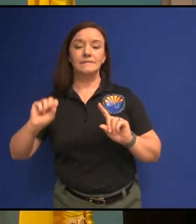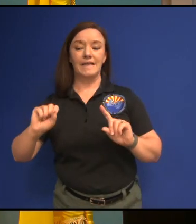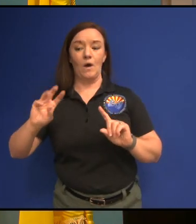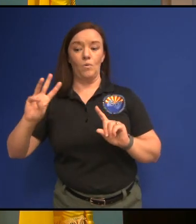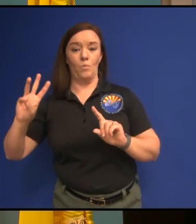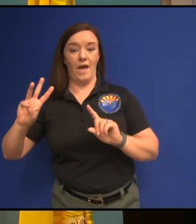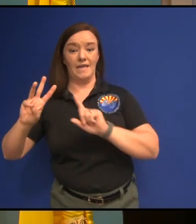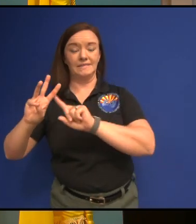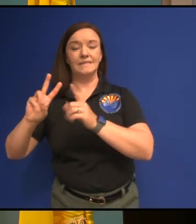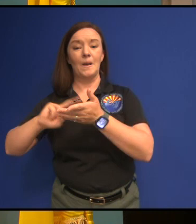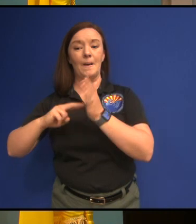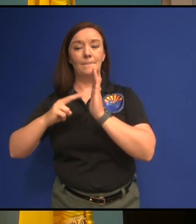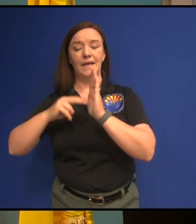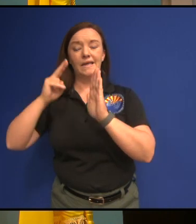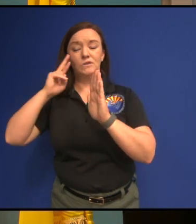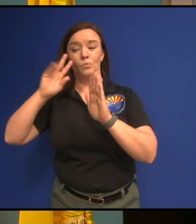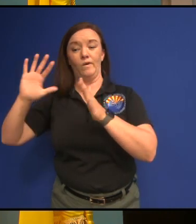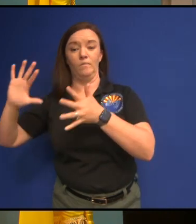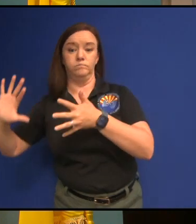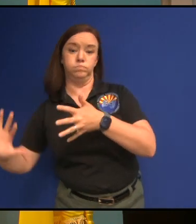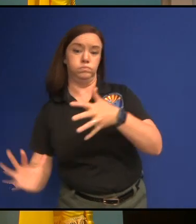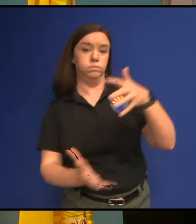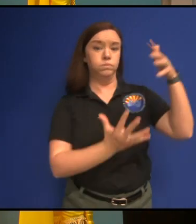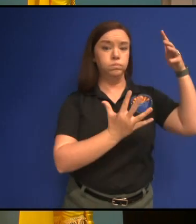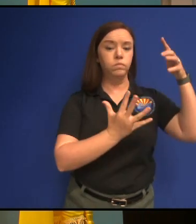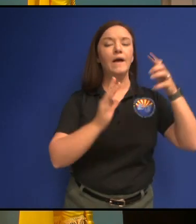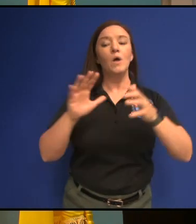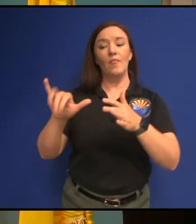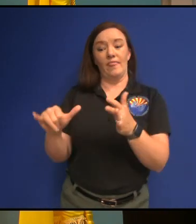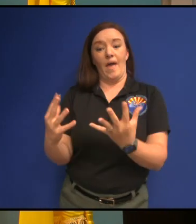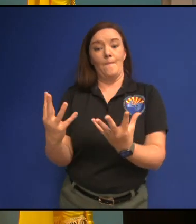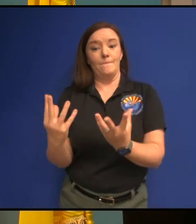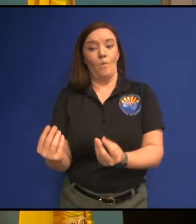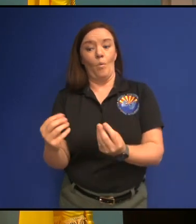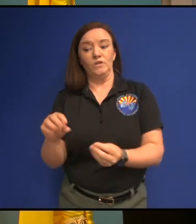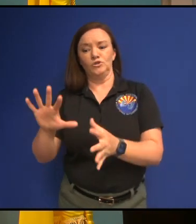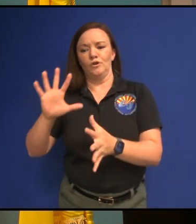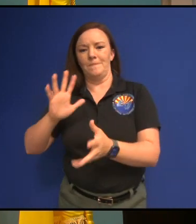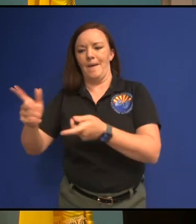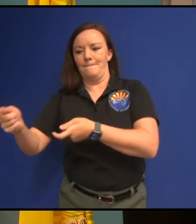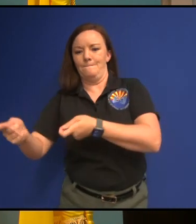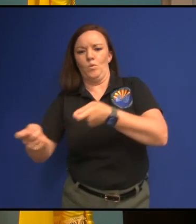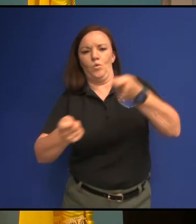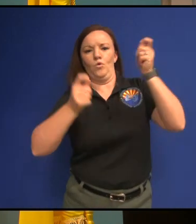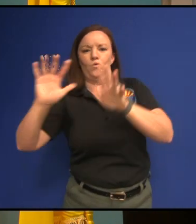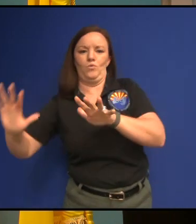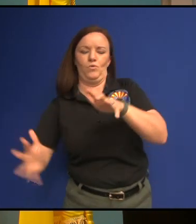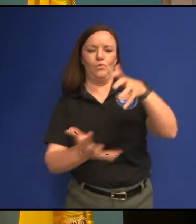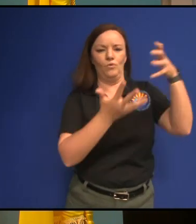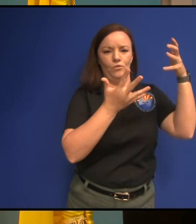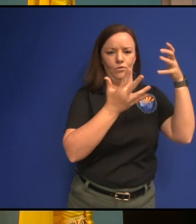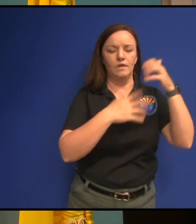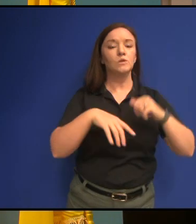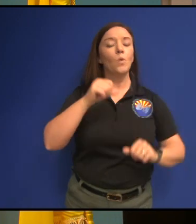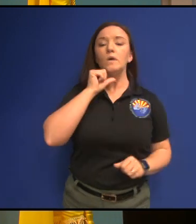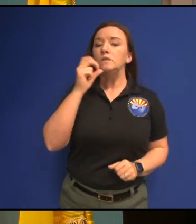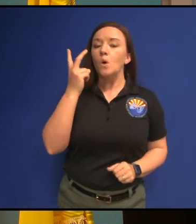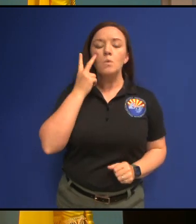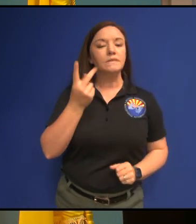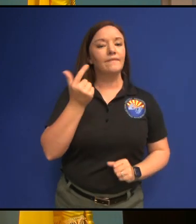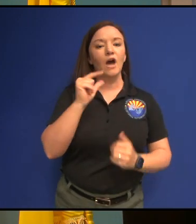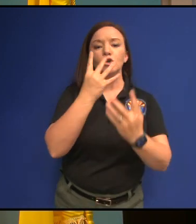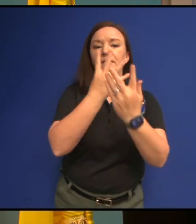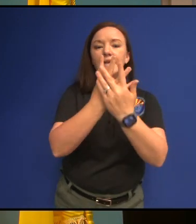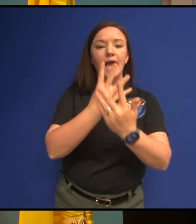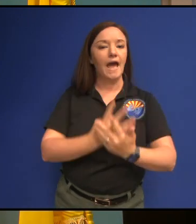that moisture back into the area. So although we don't see some green hatched over northern New Mexico, we're